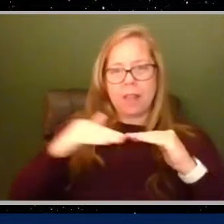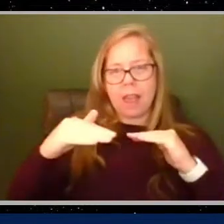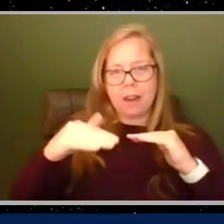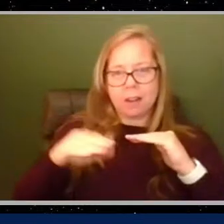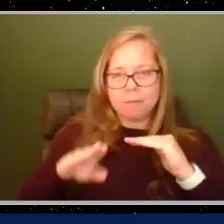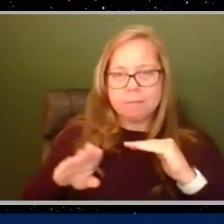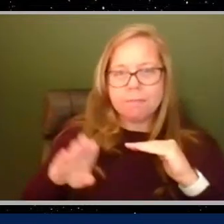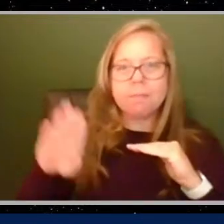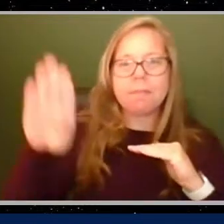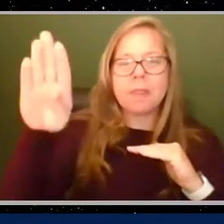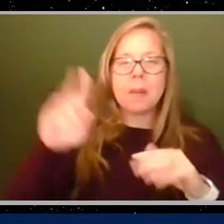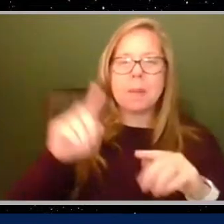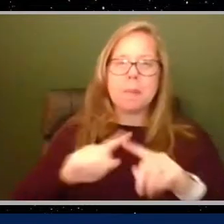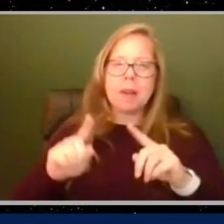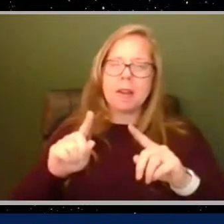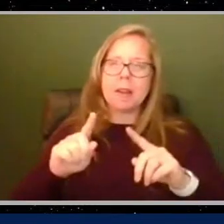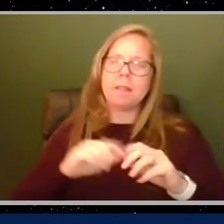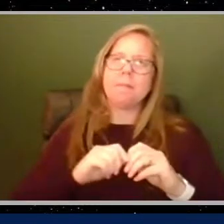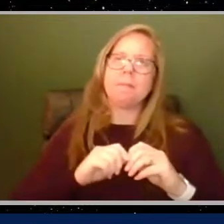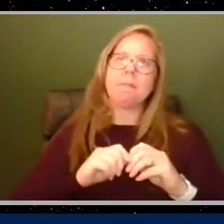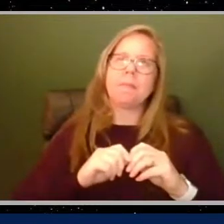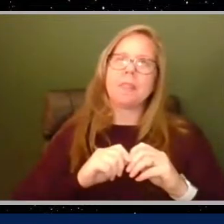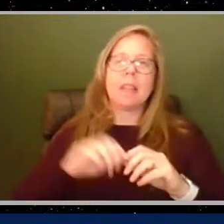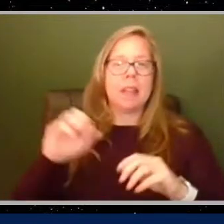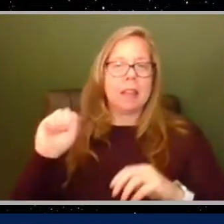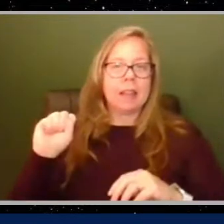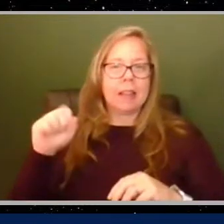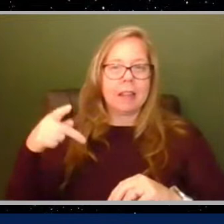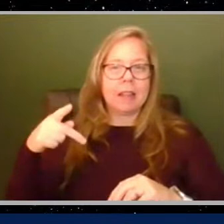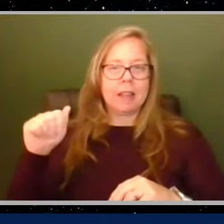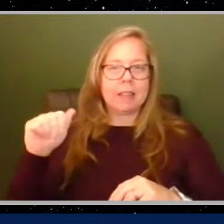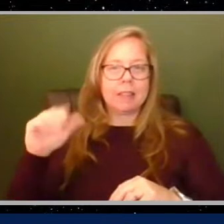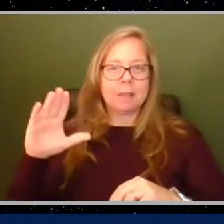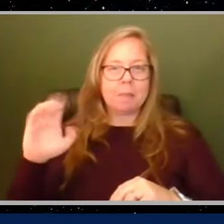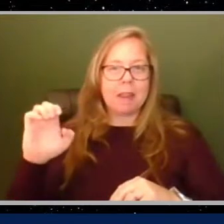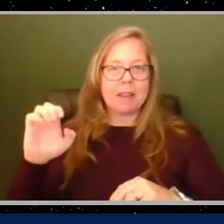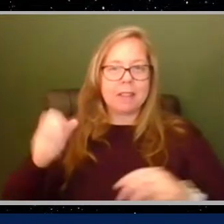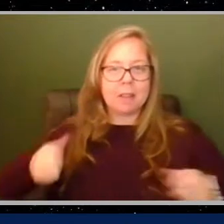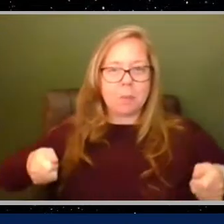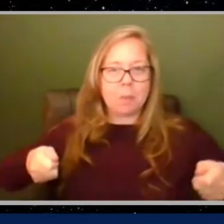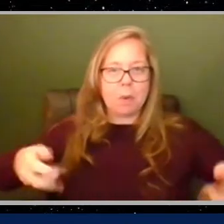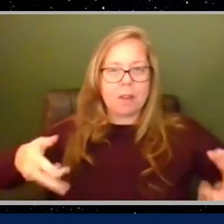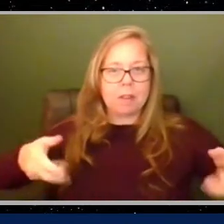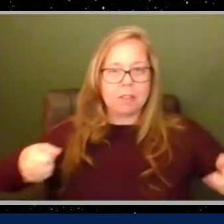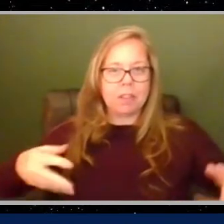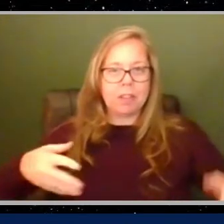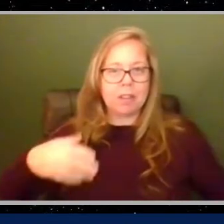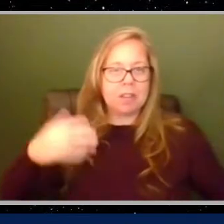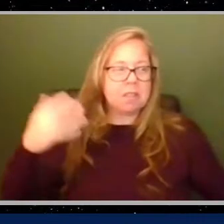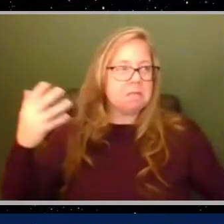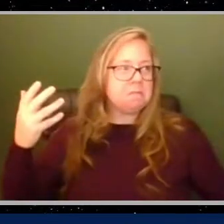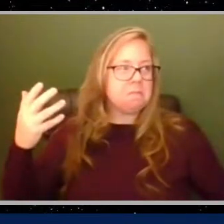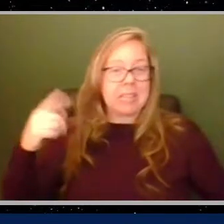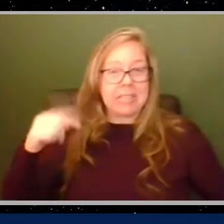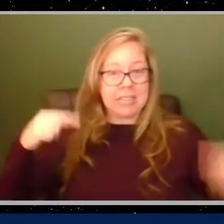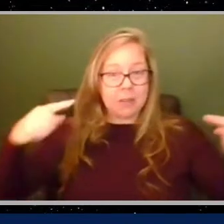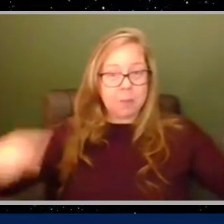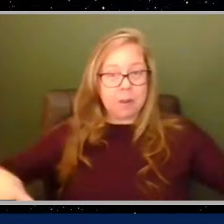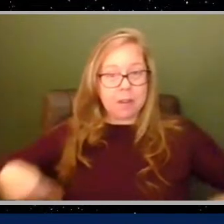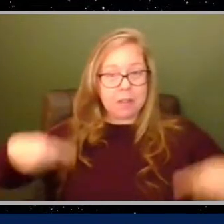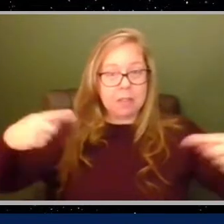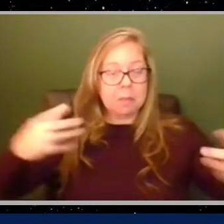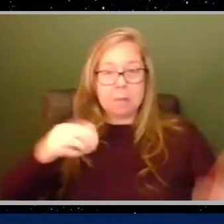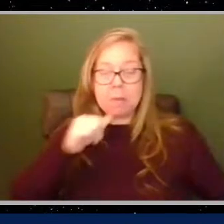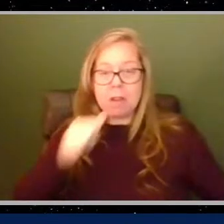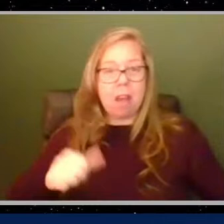like that. But what would a space wheelchair look like if you needed one? It wouldn't need wheels. It doesn't need to roll around anywhere. Is it? Do